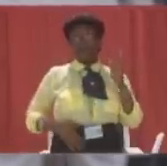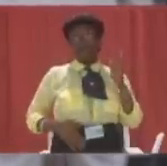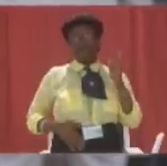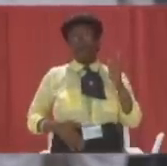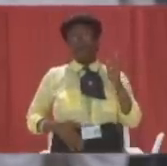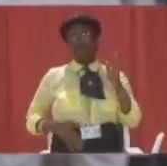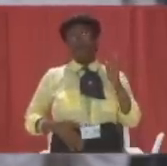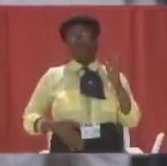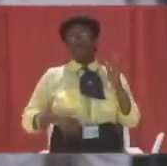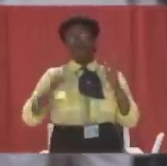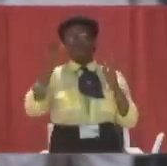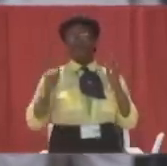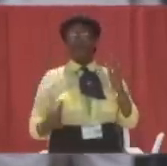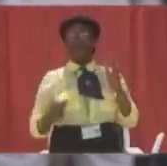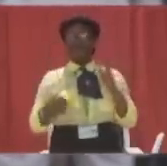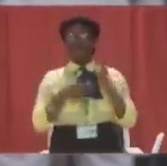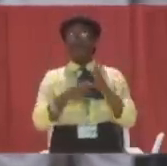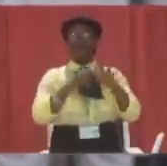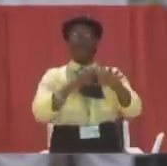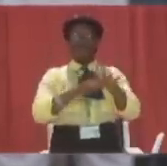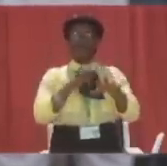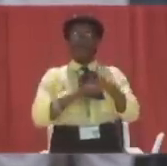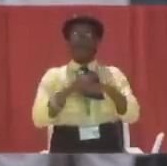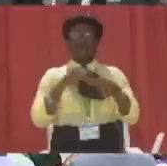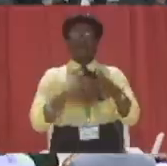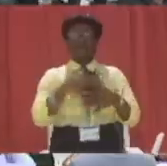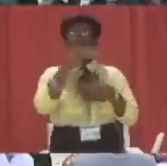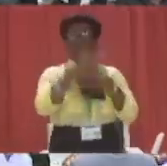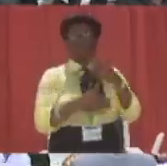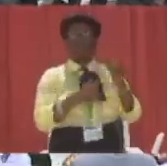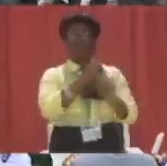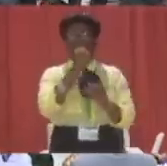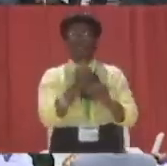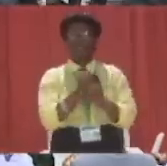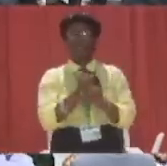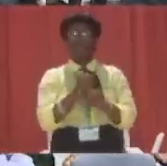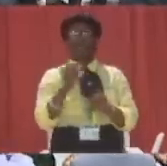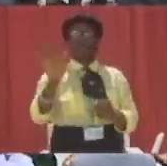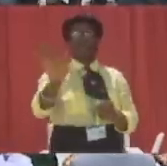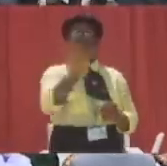by this time next year, your children will be here too.